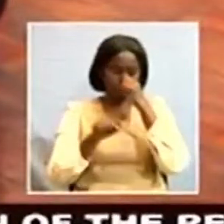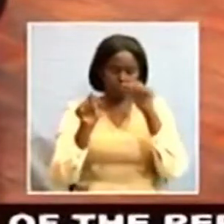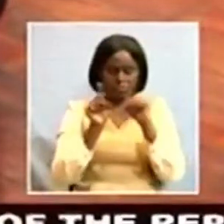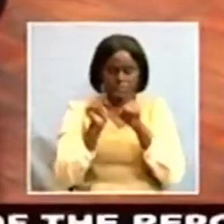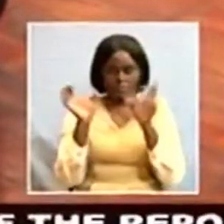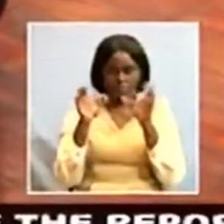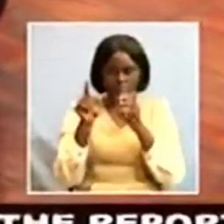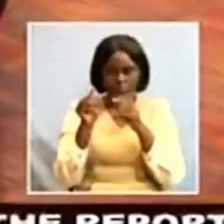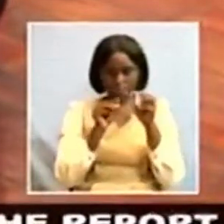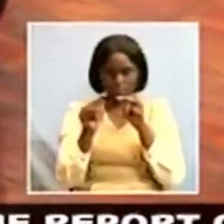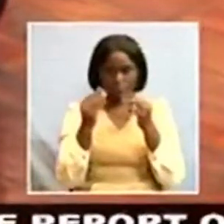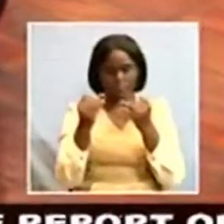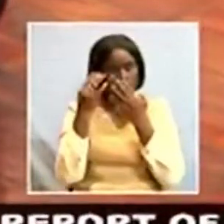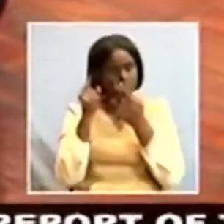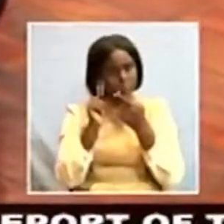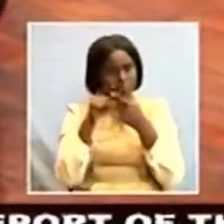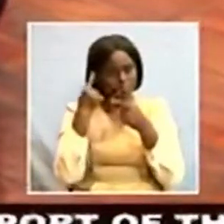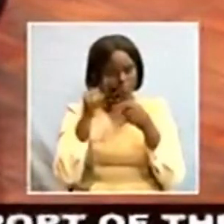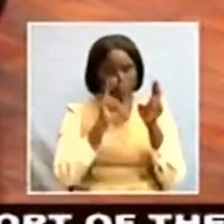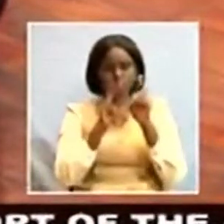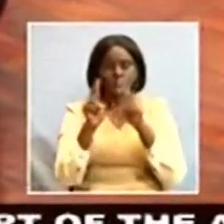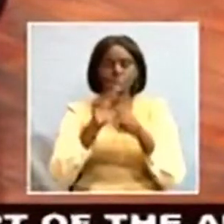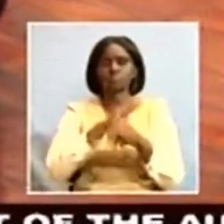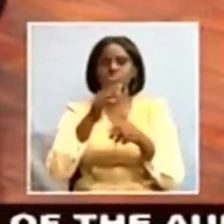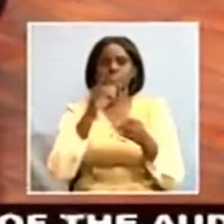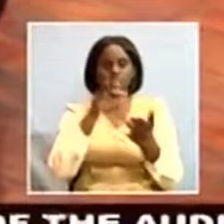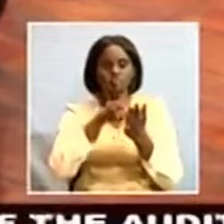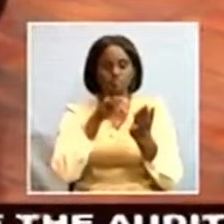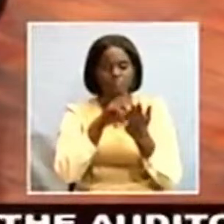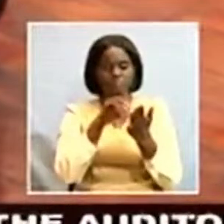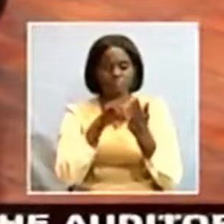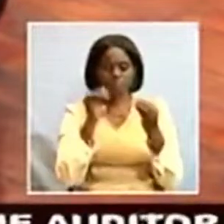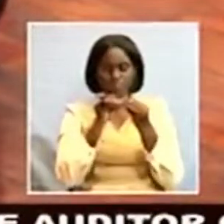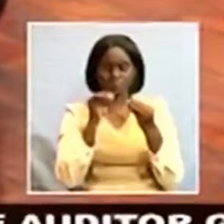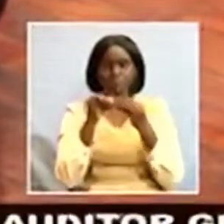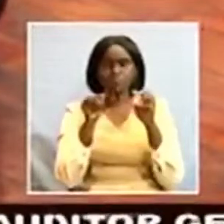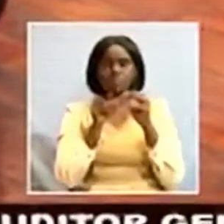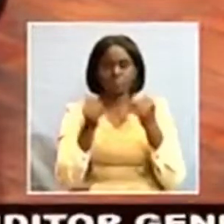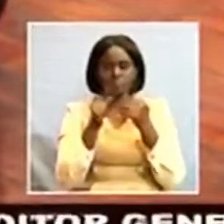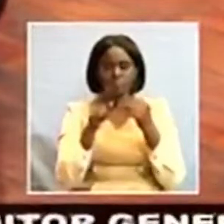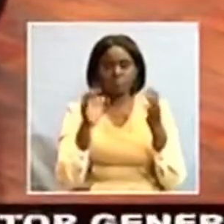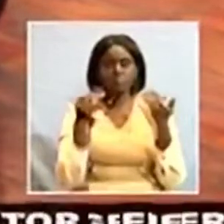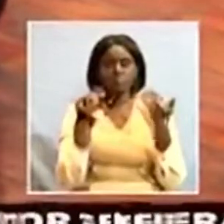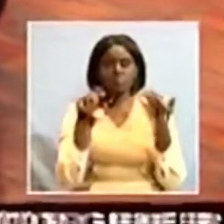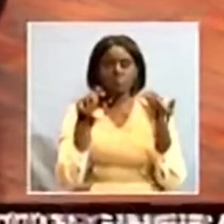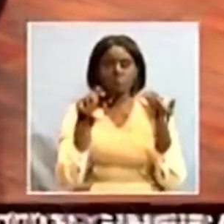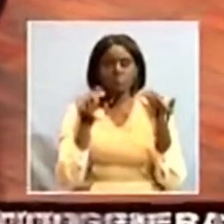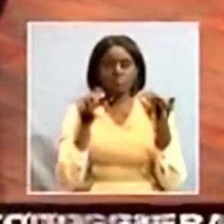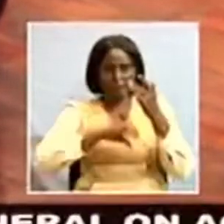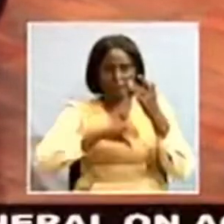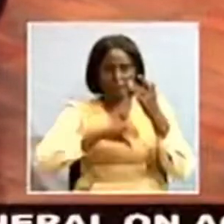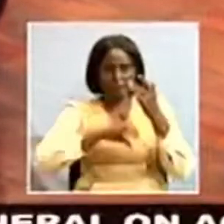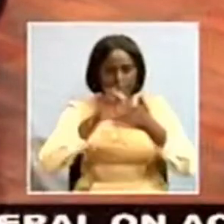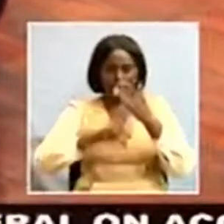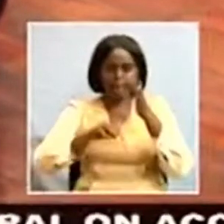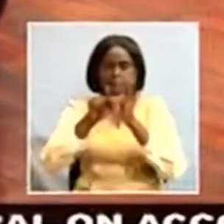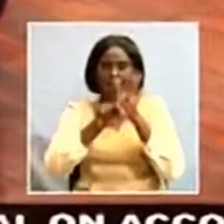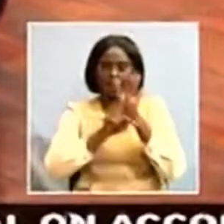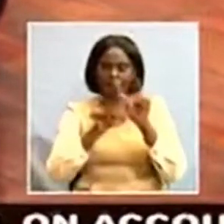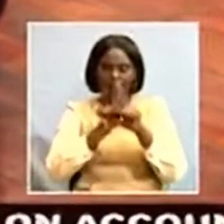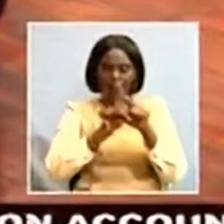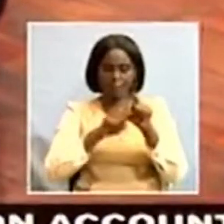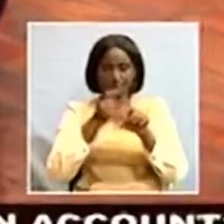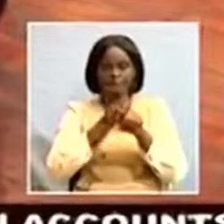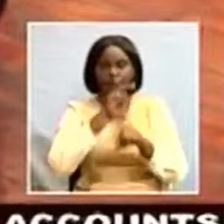council management awaits feedback on the matter. Furthermore, management is exploring penalty waivers policy from